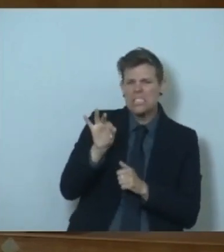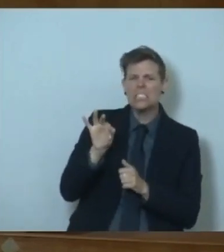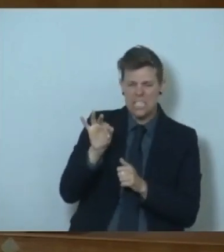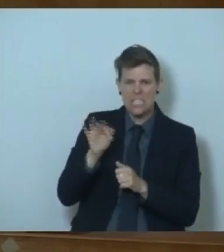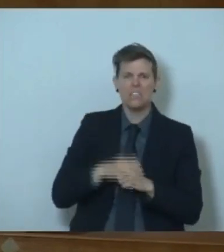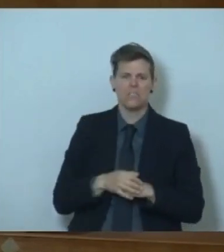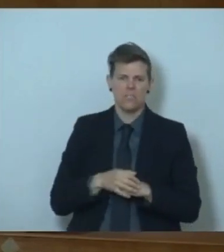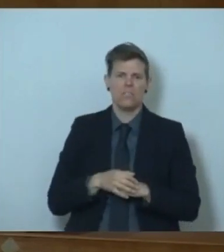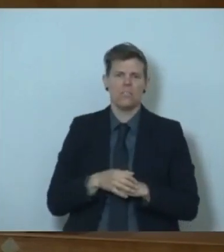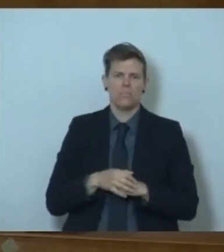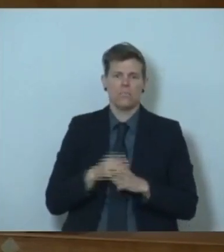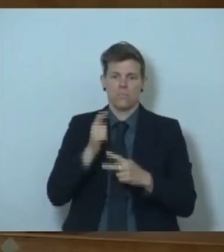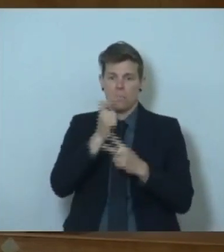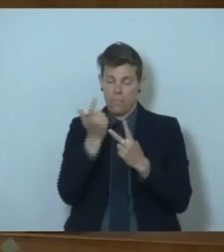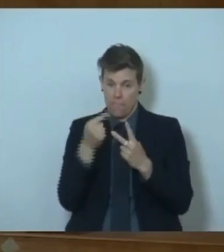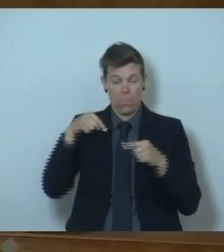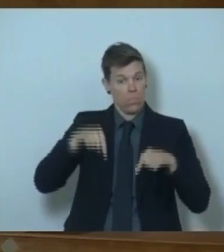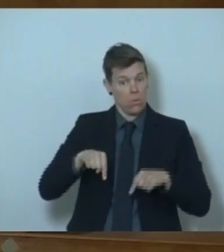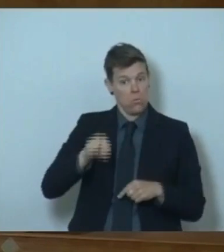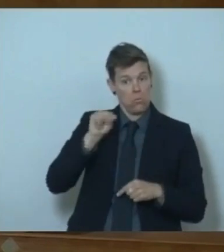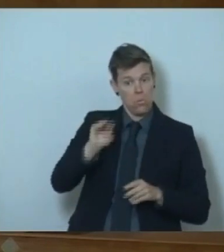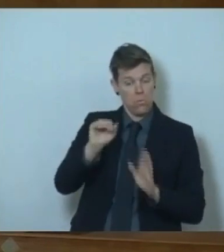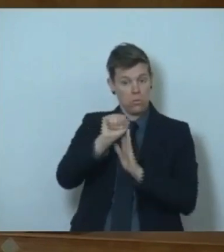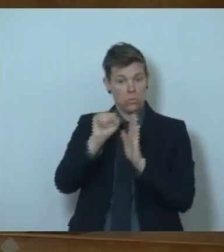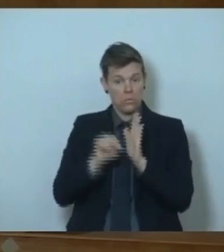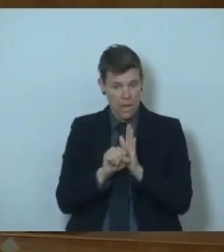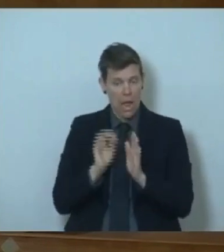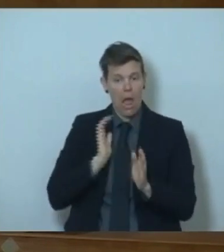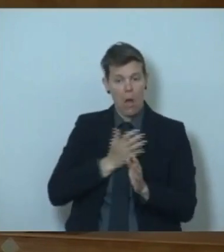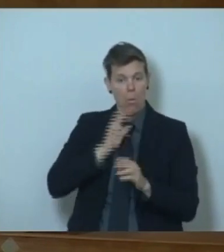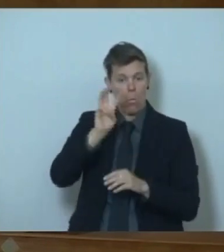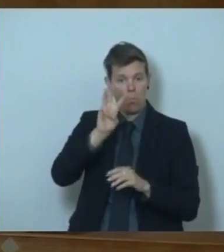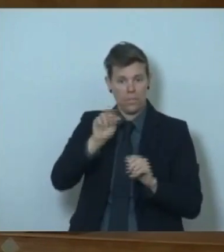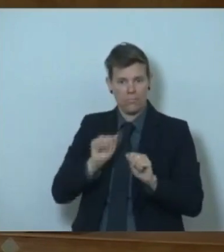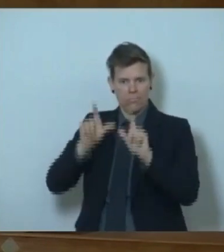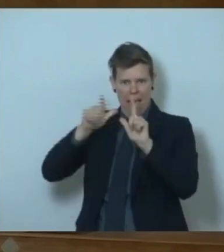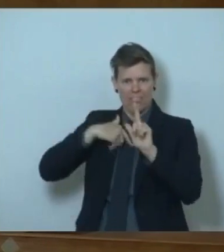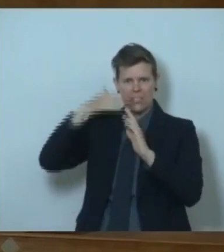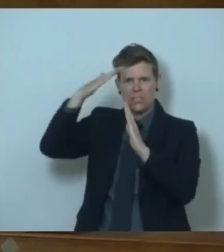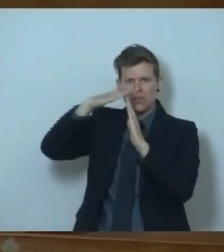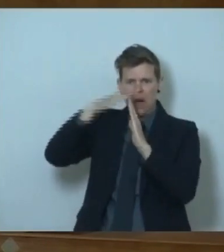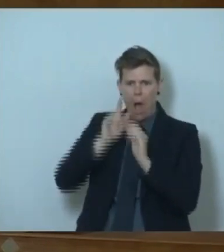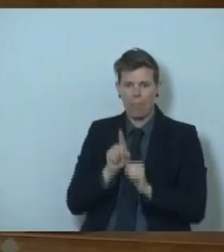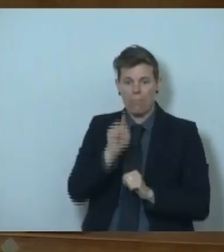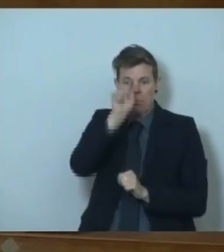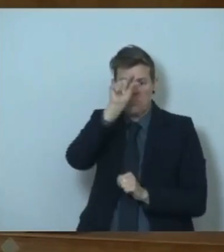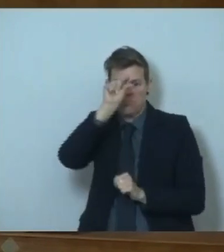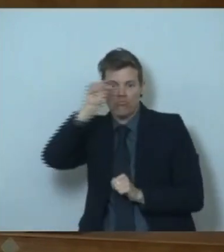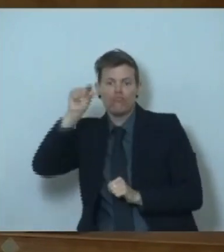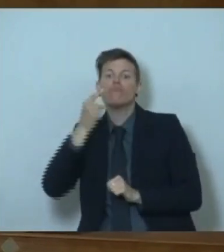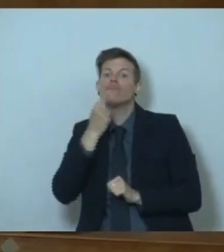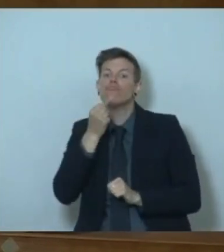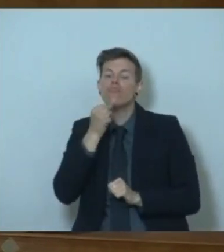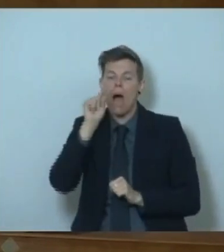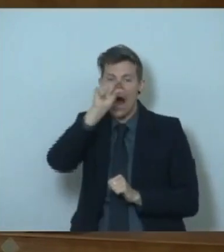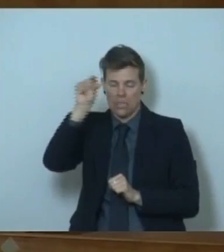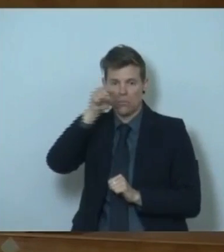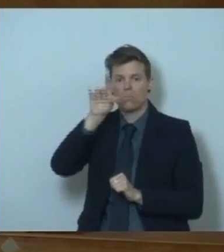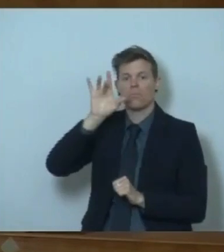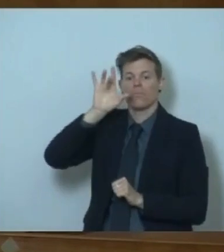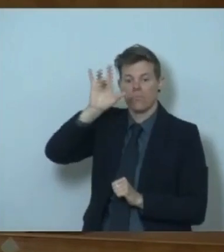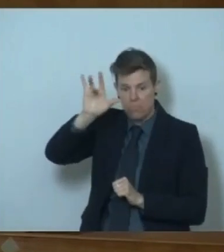that, you'll see our supplement that was prepared by the medical advisory